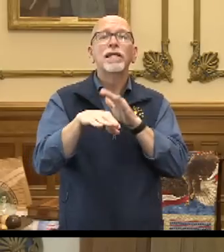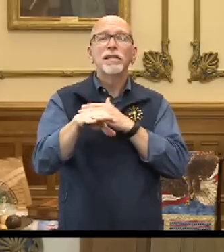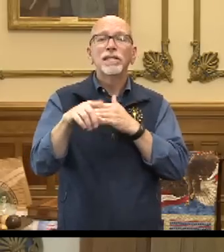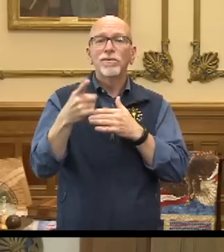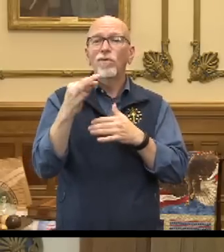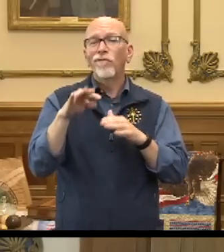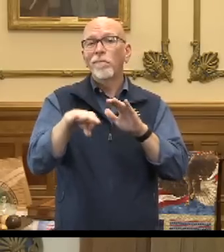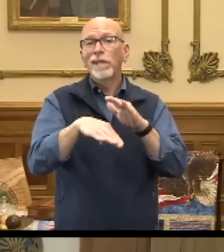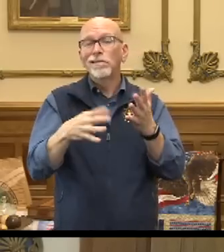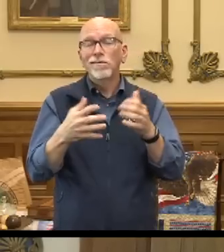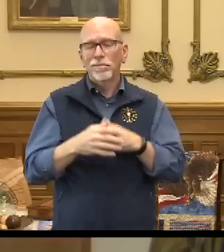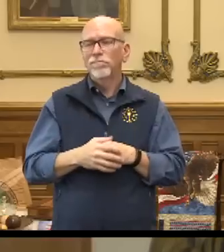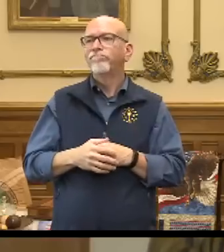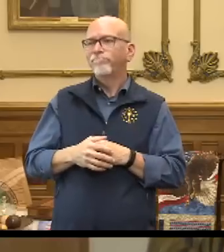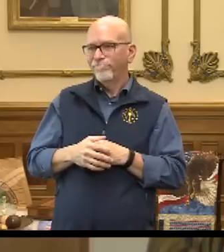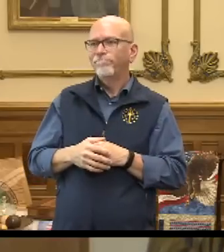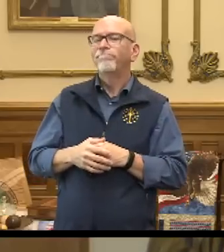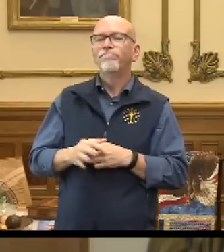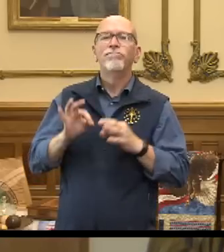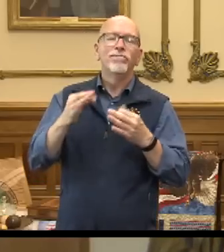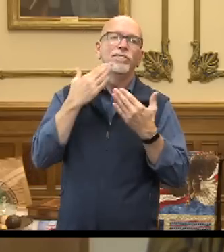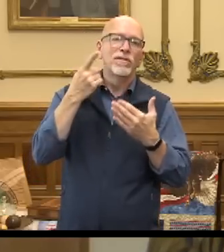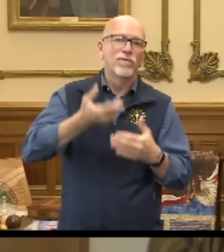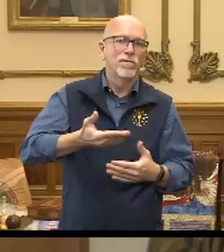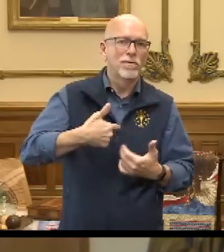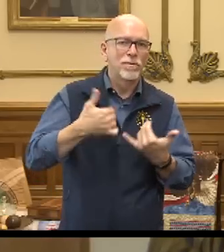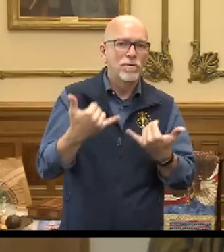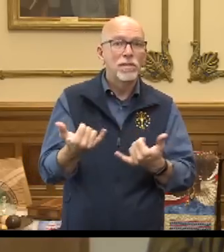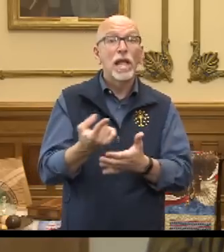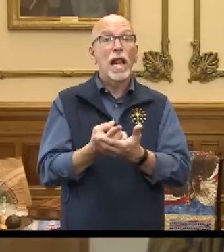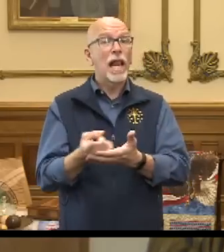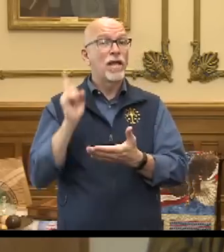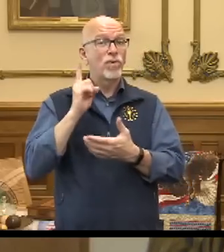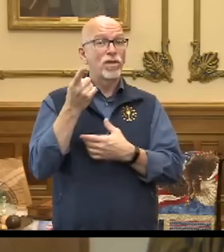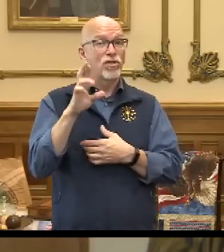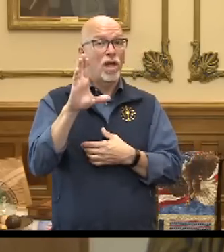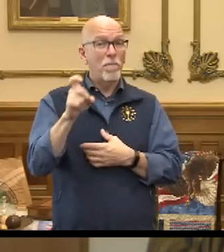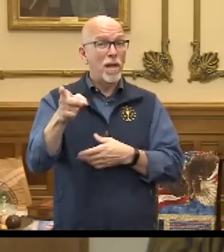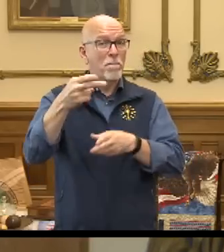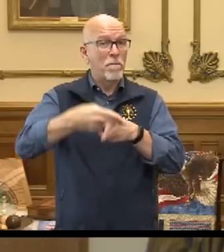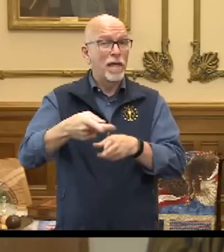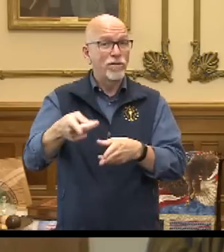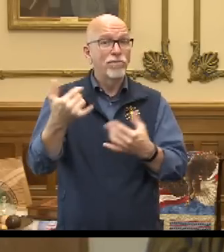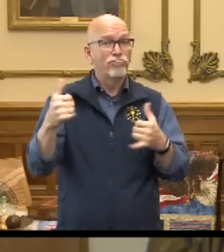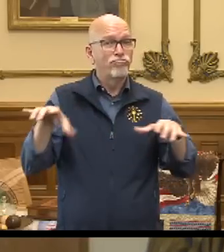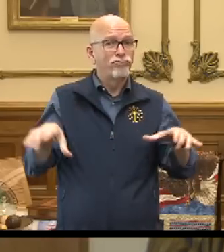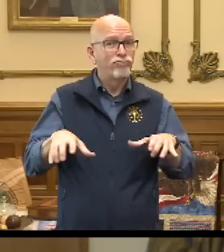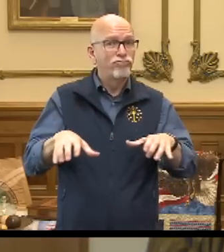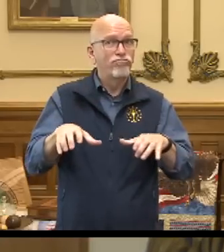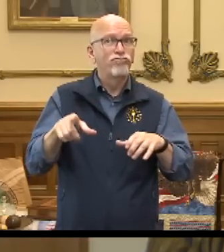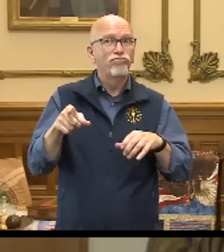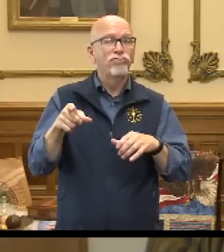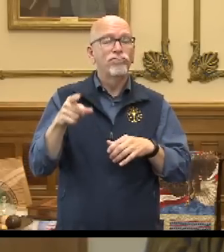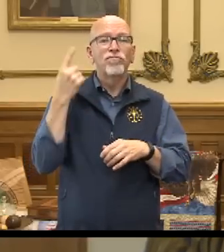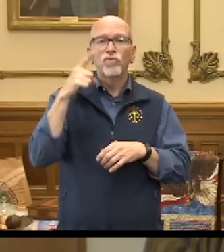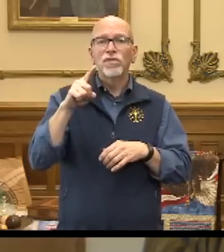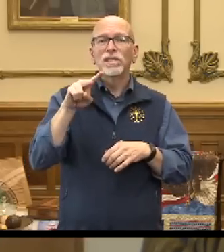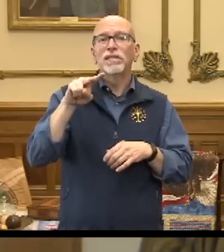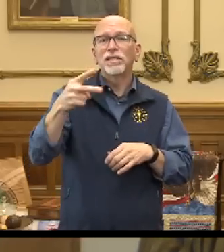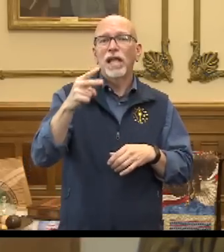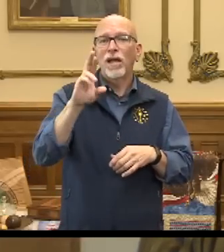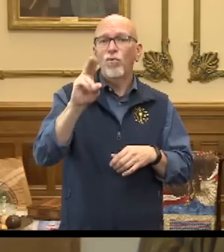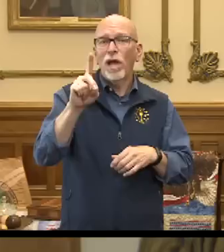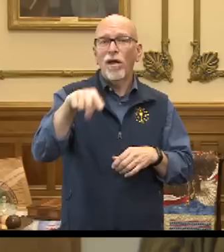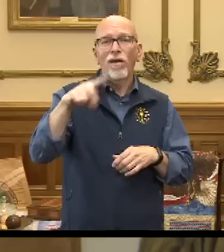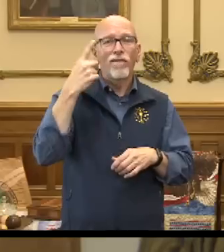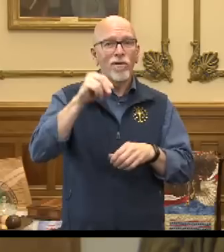of the basics? Thanks for having me today. Last week, Dr. Box mentioned an effort that we had underway for a second round